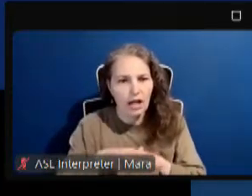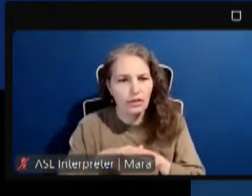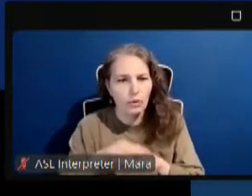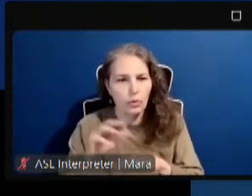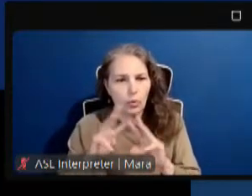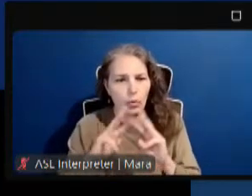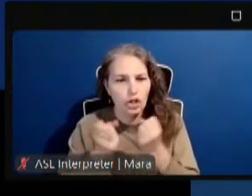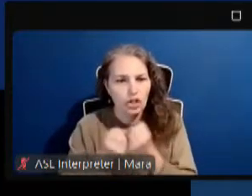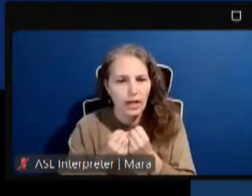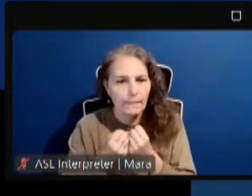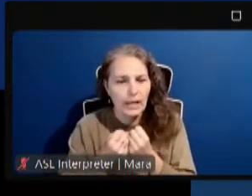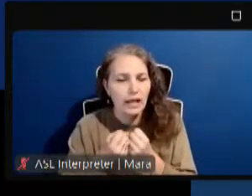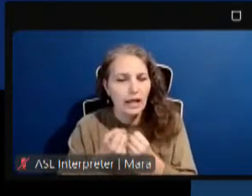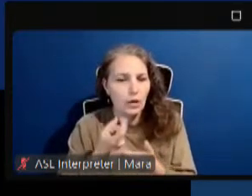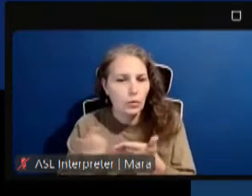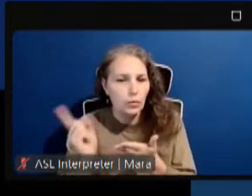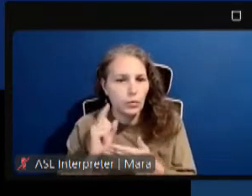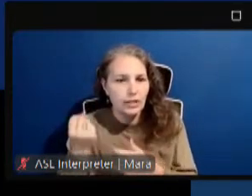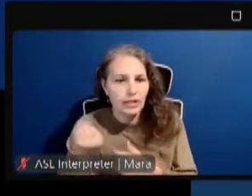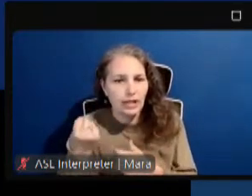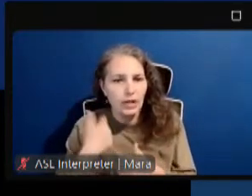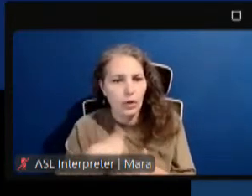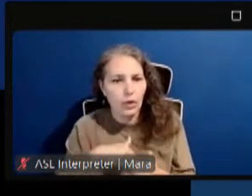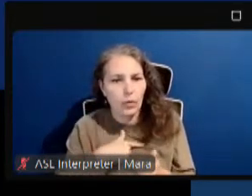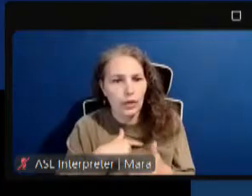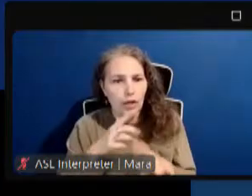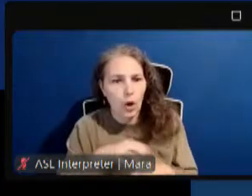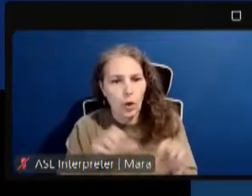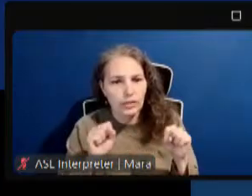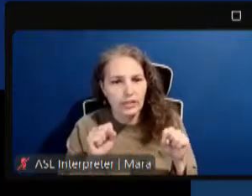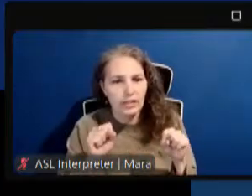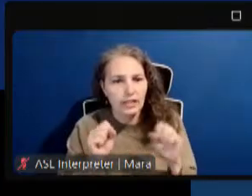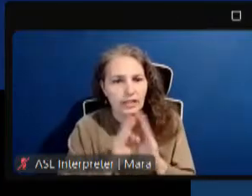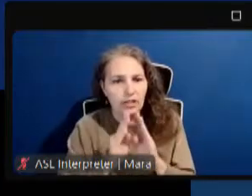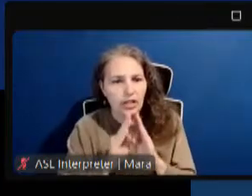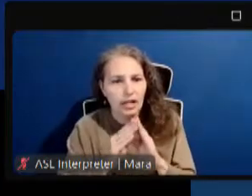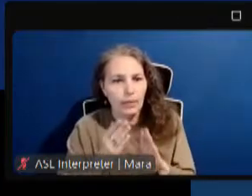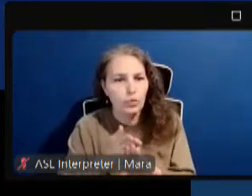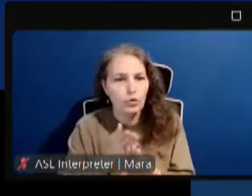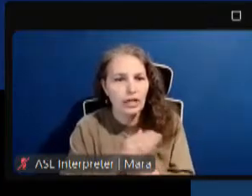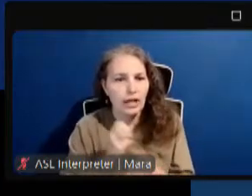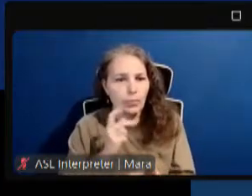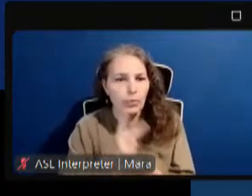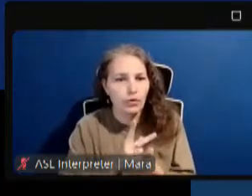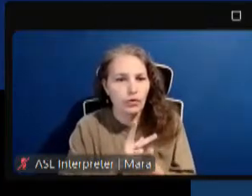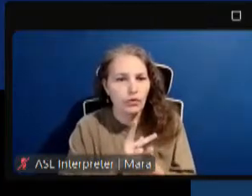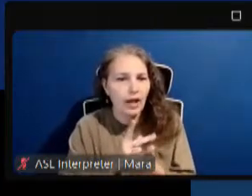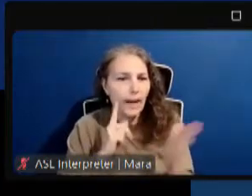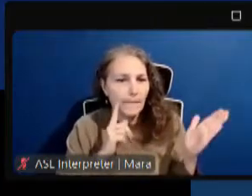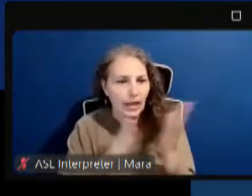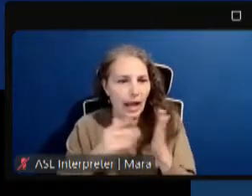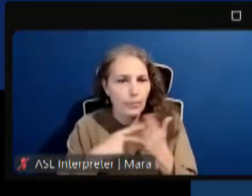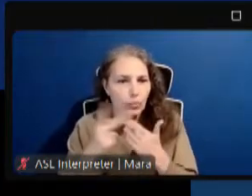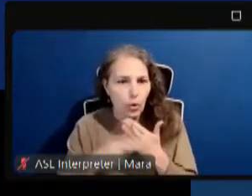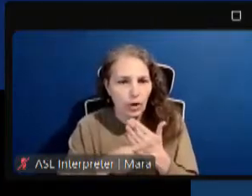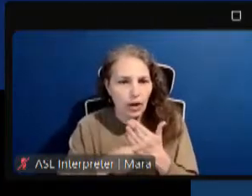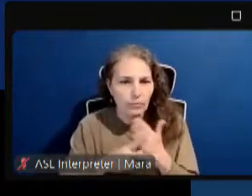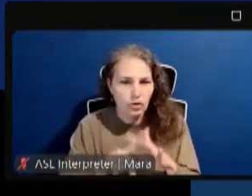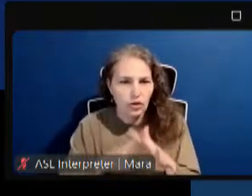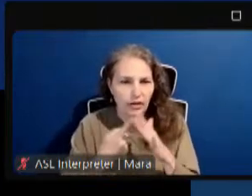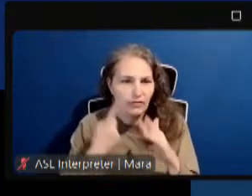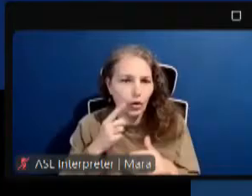This past Saturday, we hosted a session on our pre-approved plan program, a Head Start for homeowners, which we rolled out on April